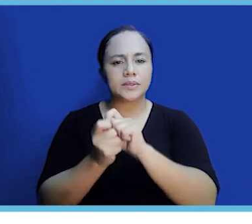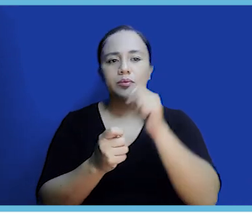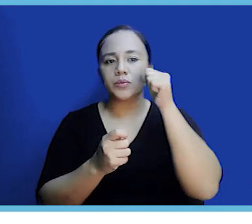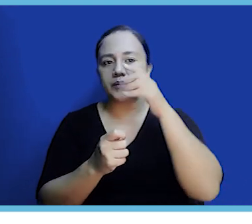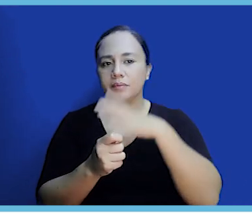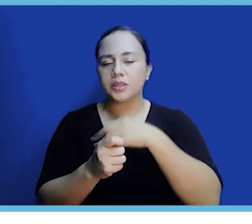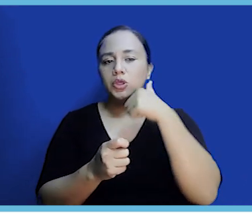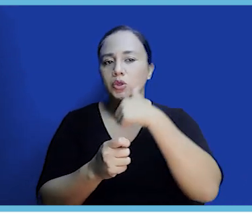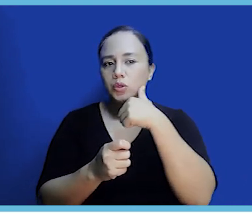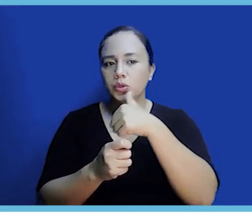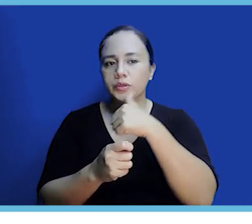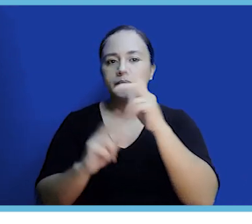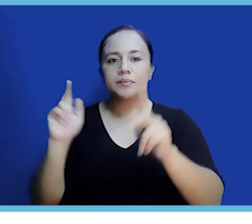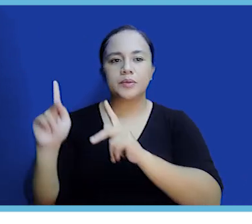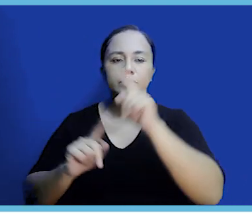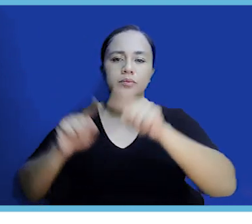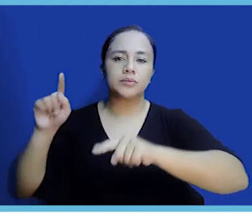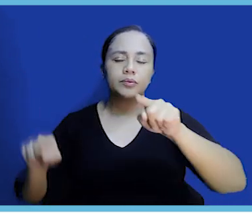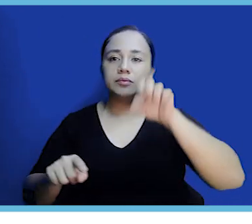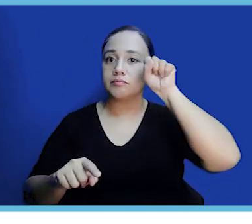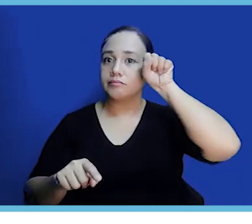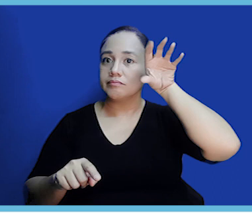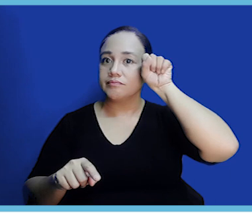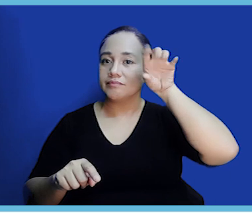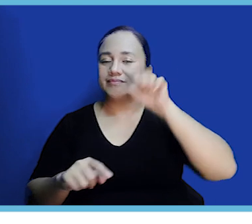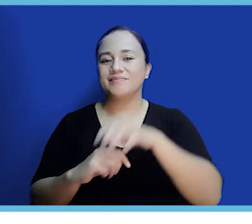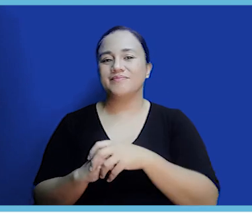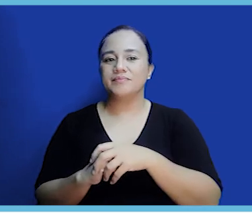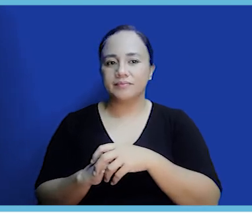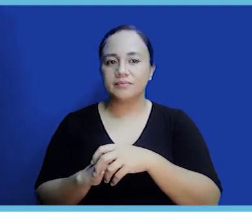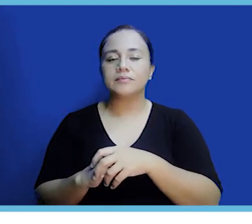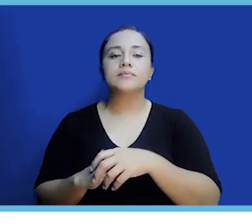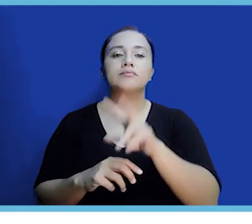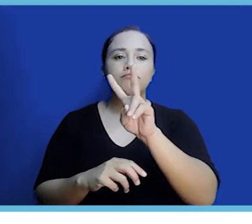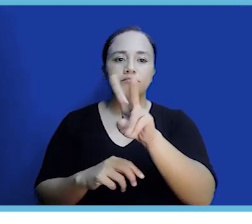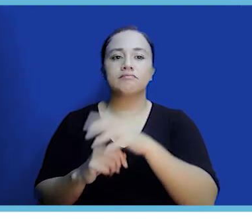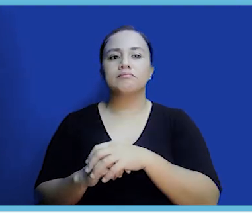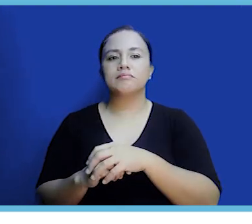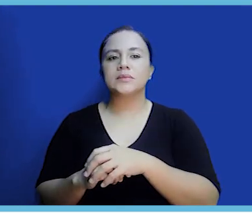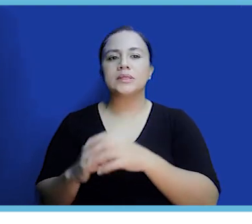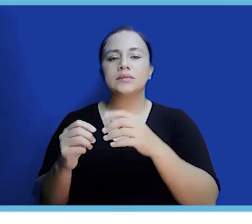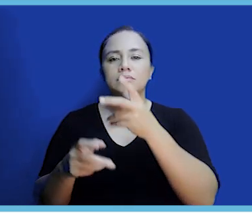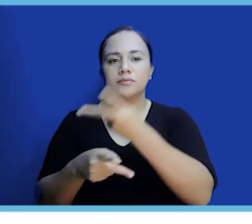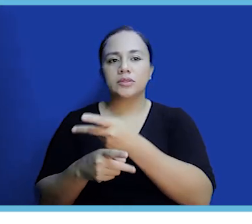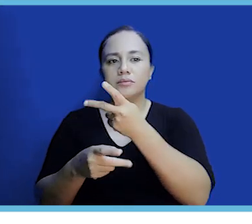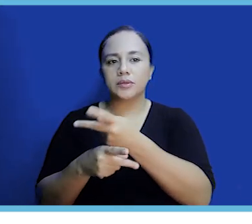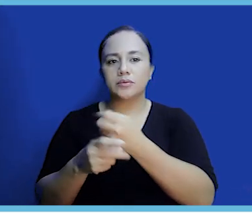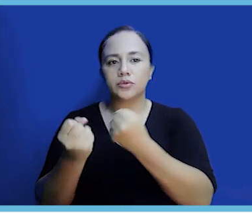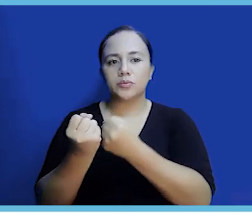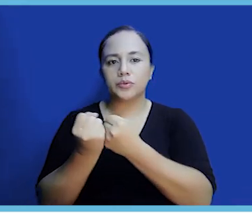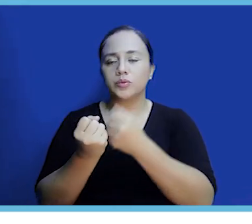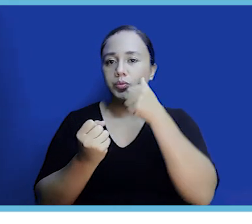disabilities, particularly women, girls, and people of diverse OGSC. 2.